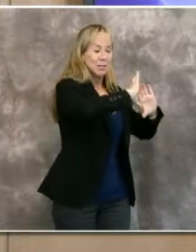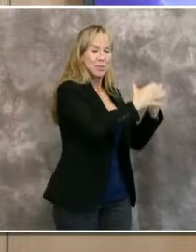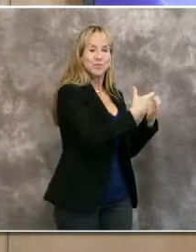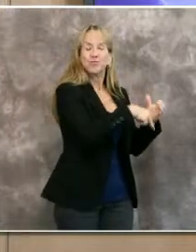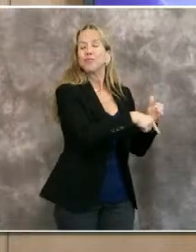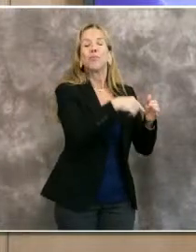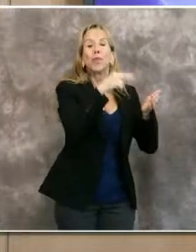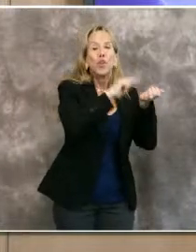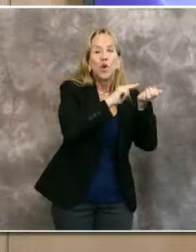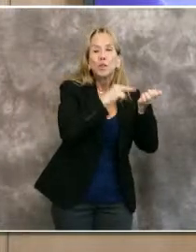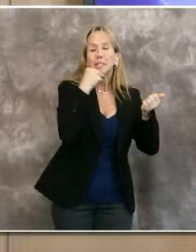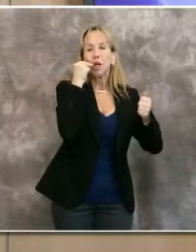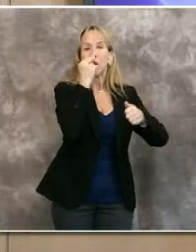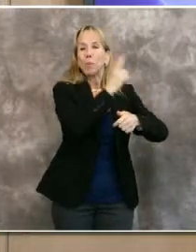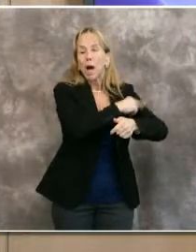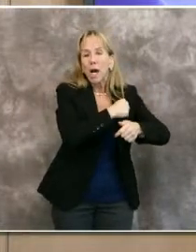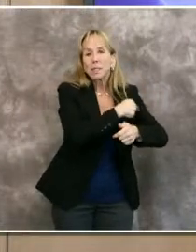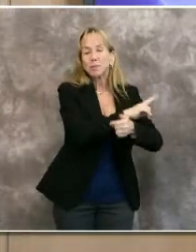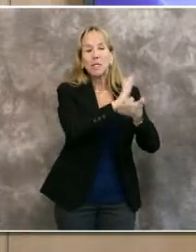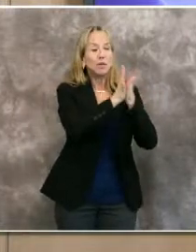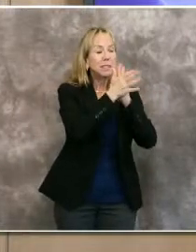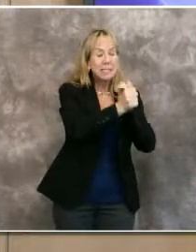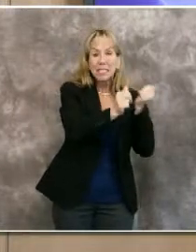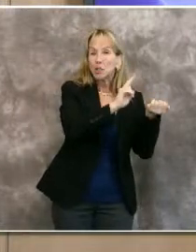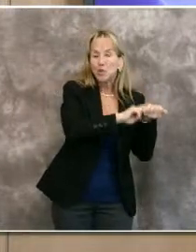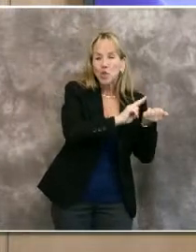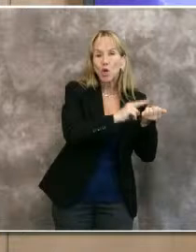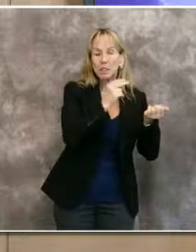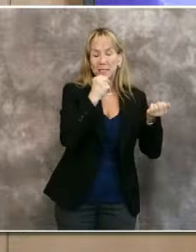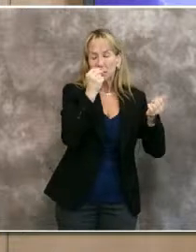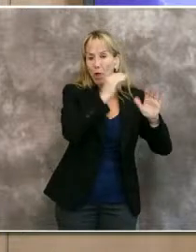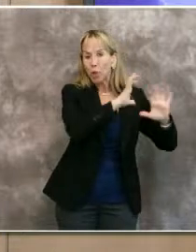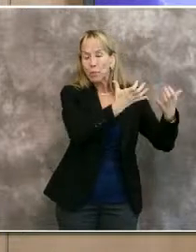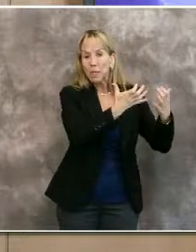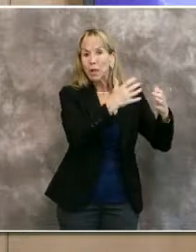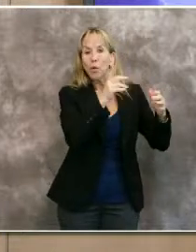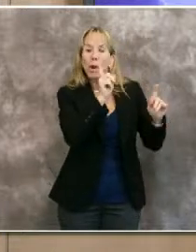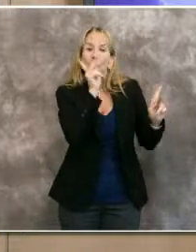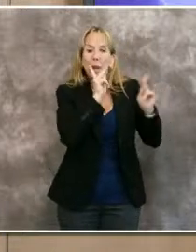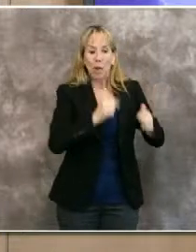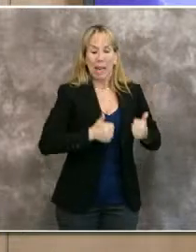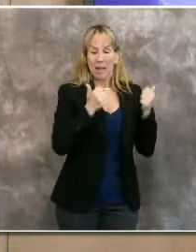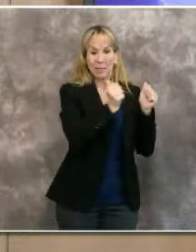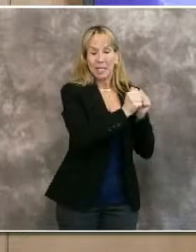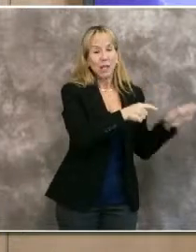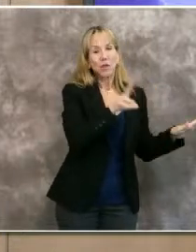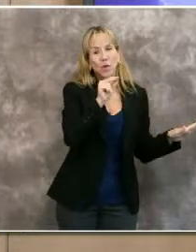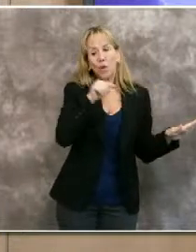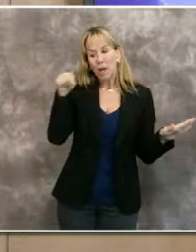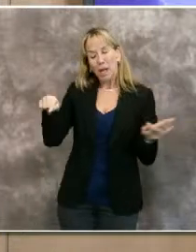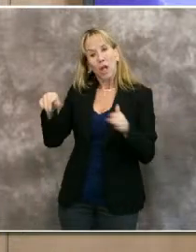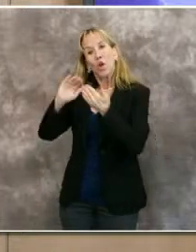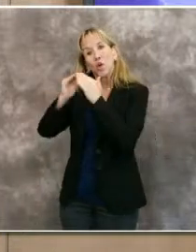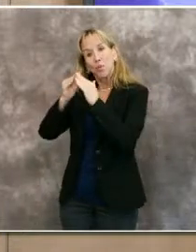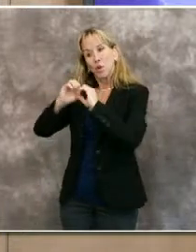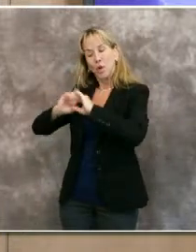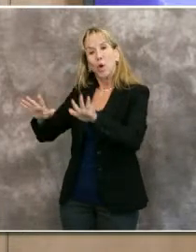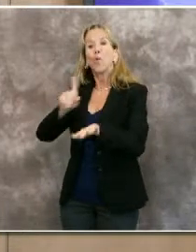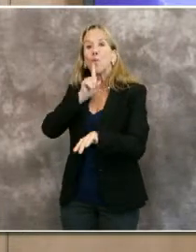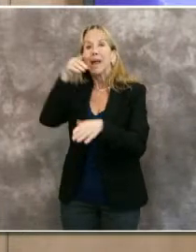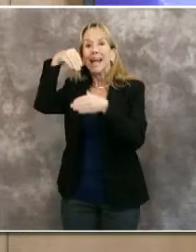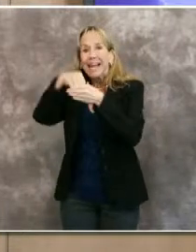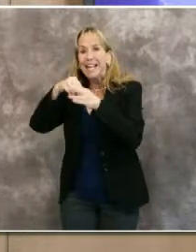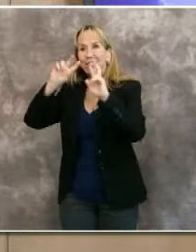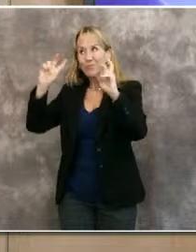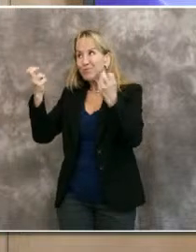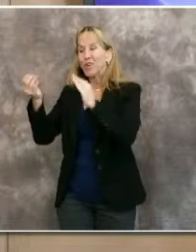home, a skilled nursing center. Community outbreaks are locations that are truly in the community. On Wednesday, we had